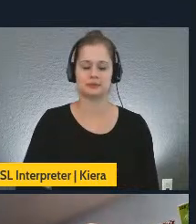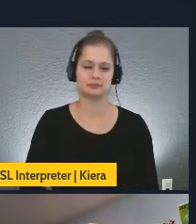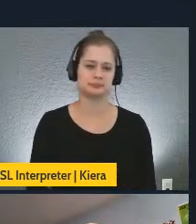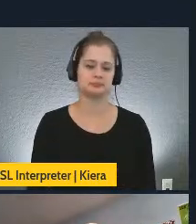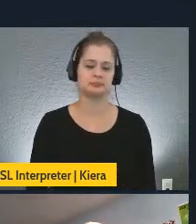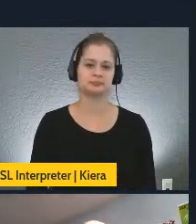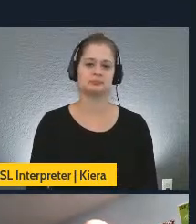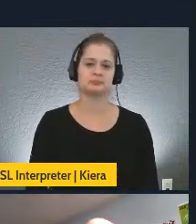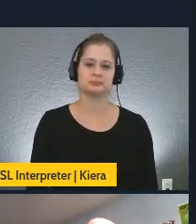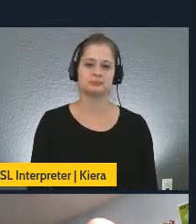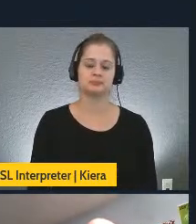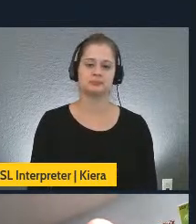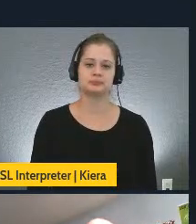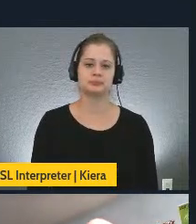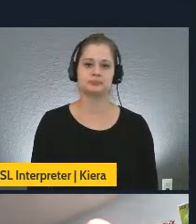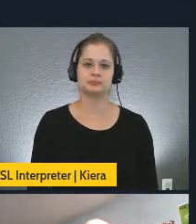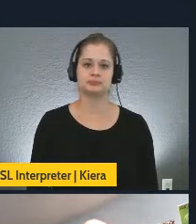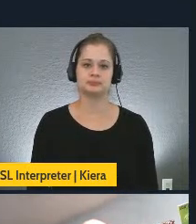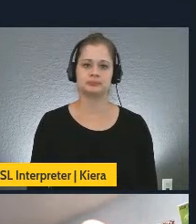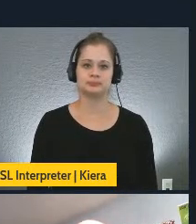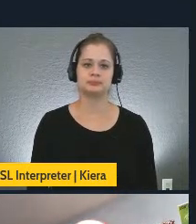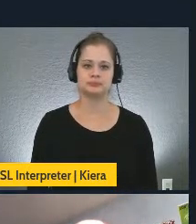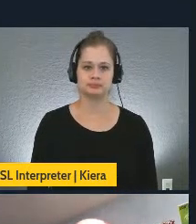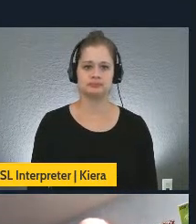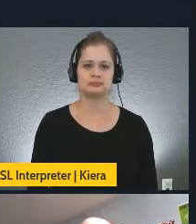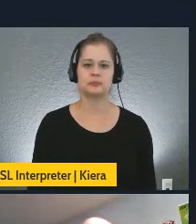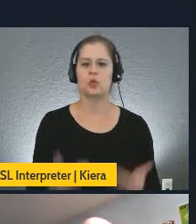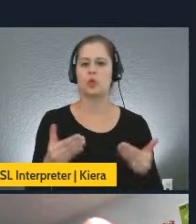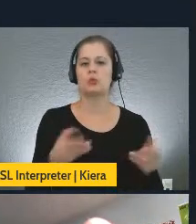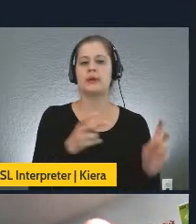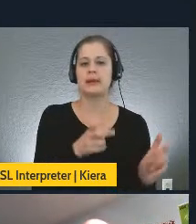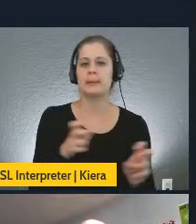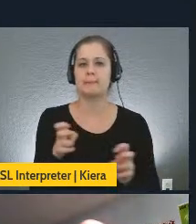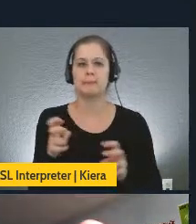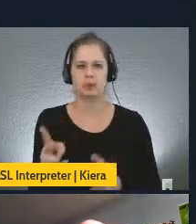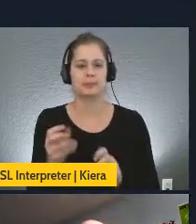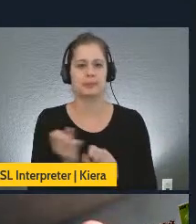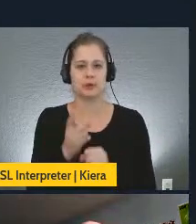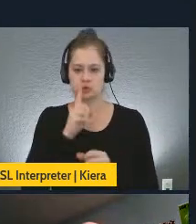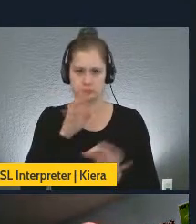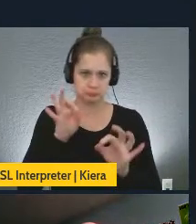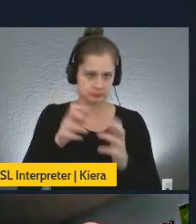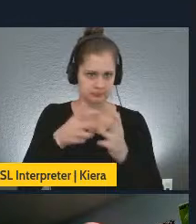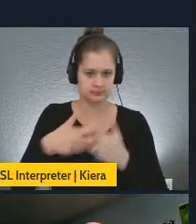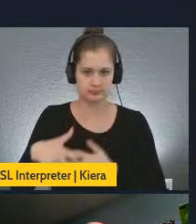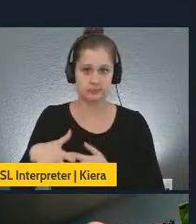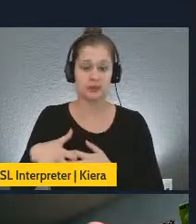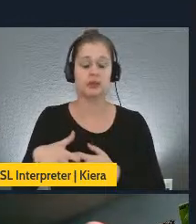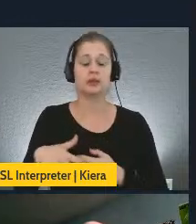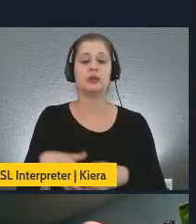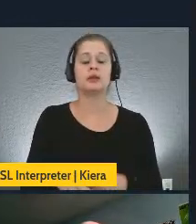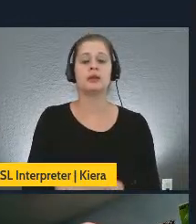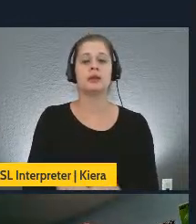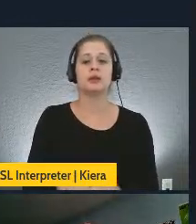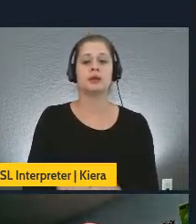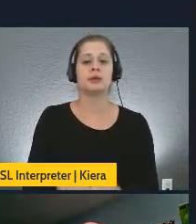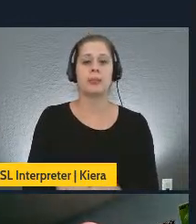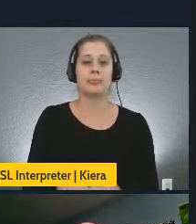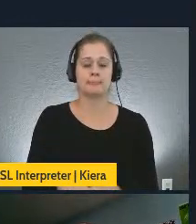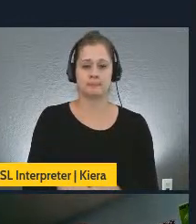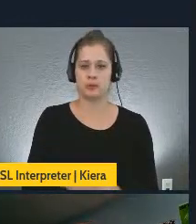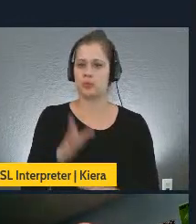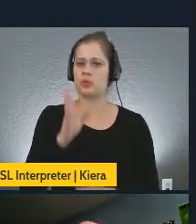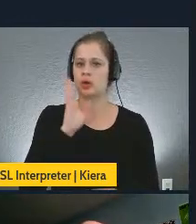So we'll just do some imports just to keep it happy. And we're going to